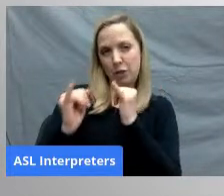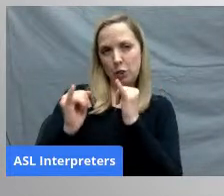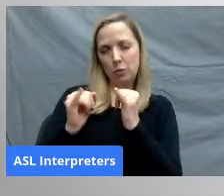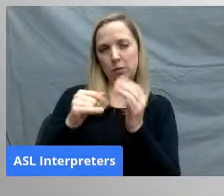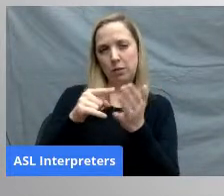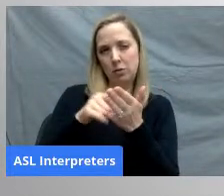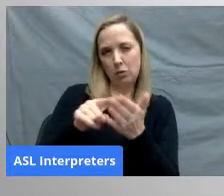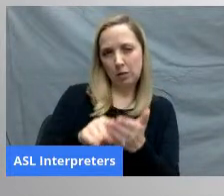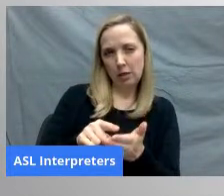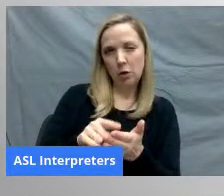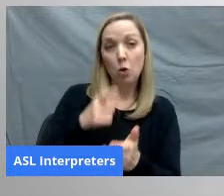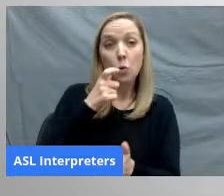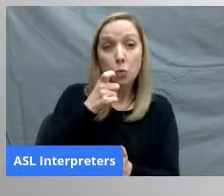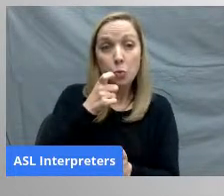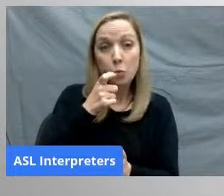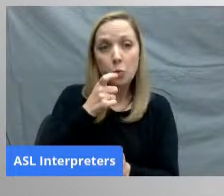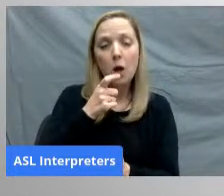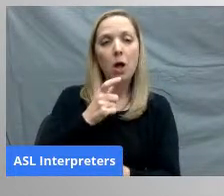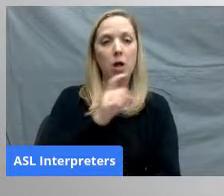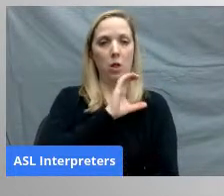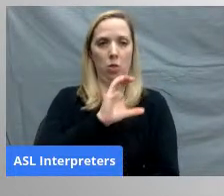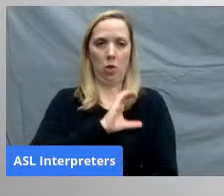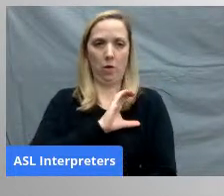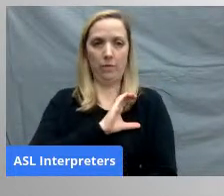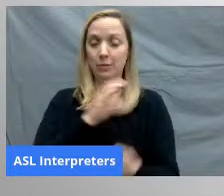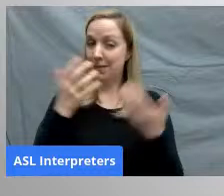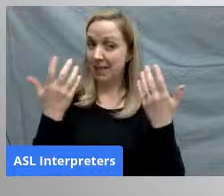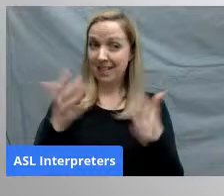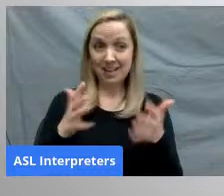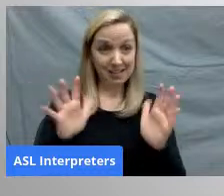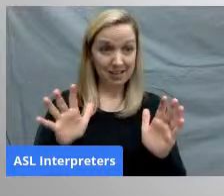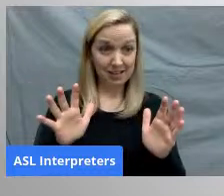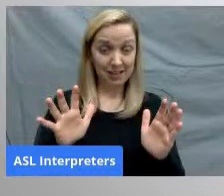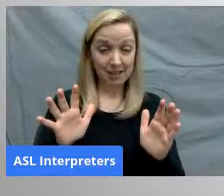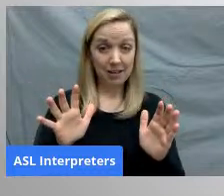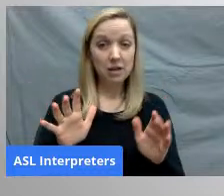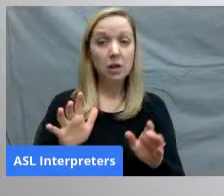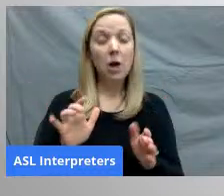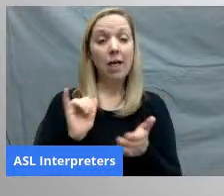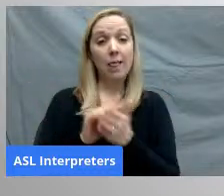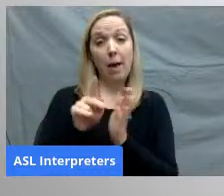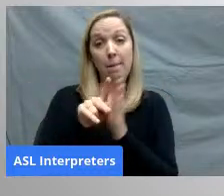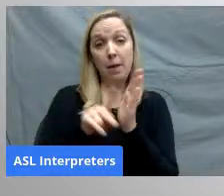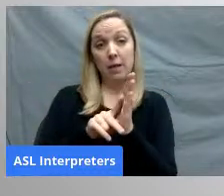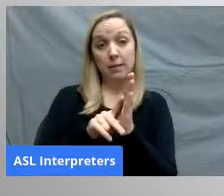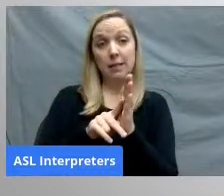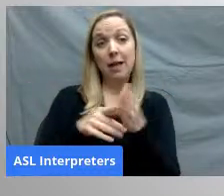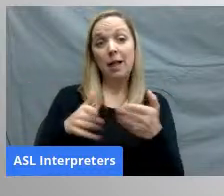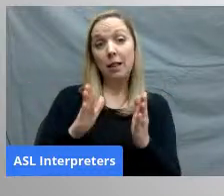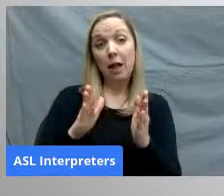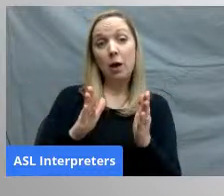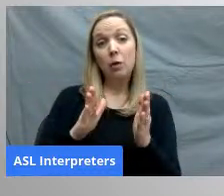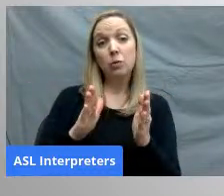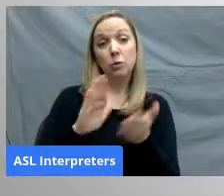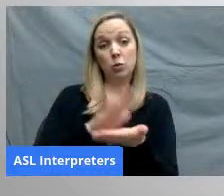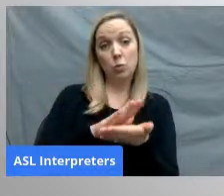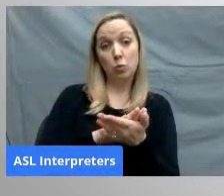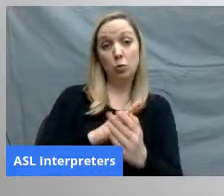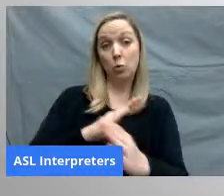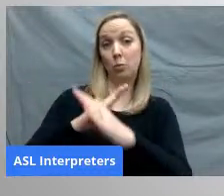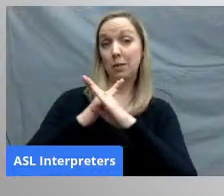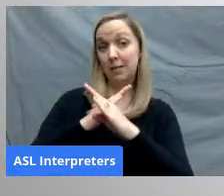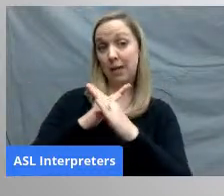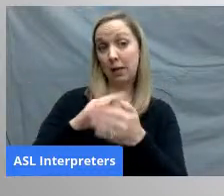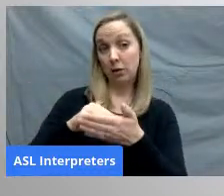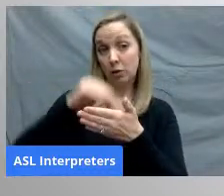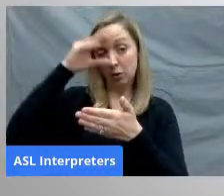this policy just allows the school to sort of protect the student where needed, have adults in the